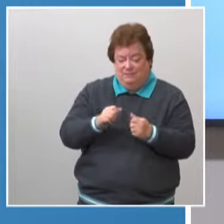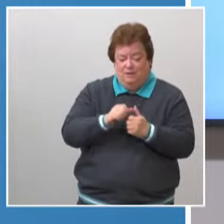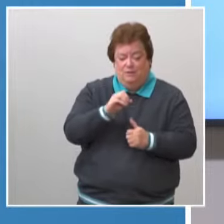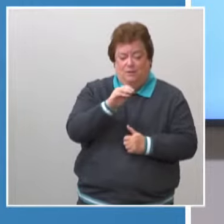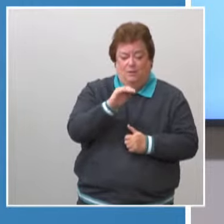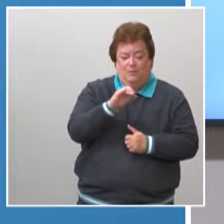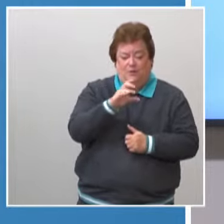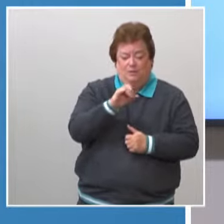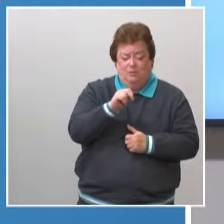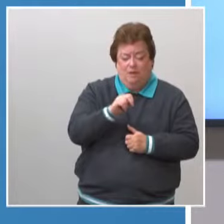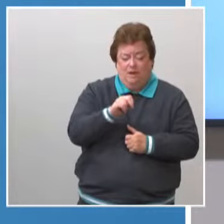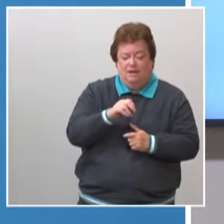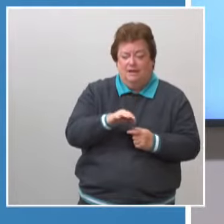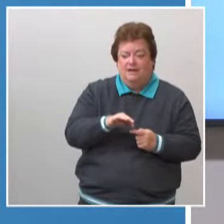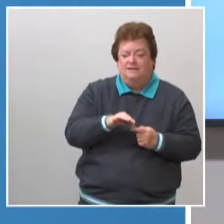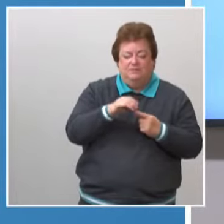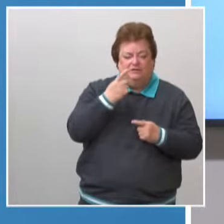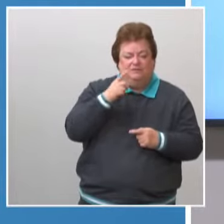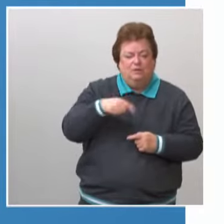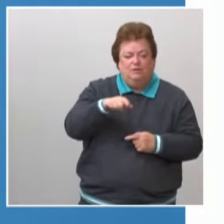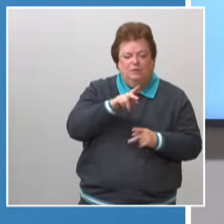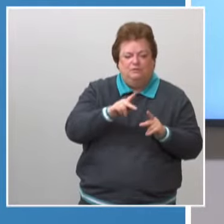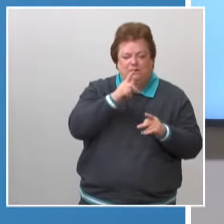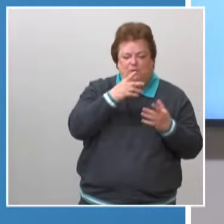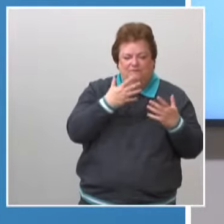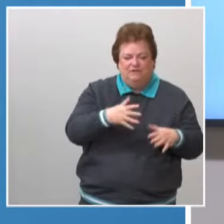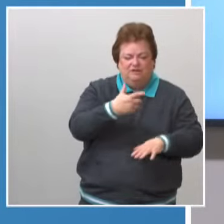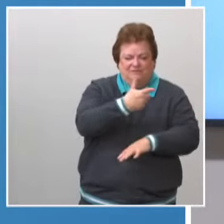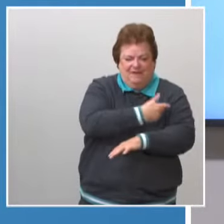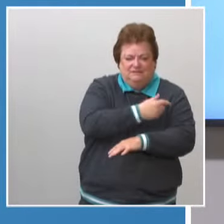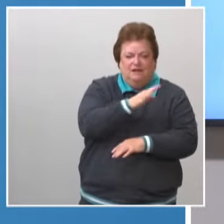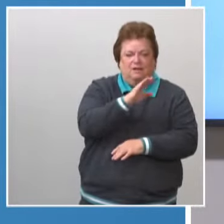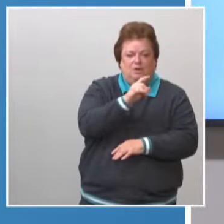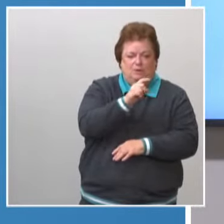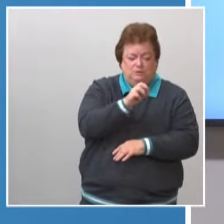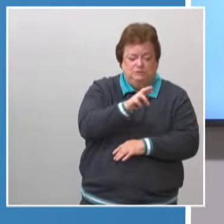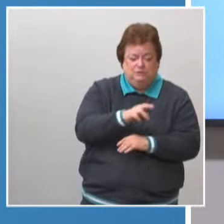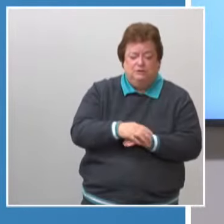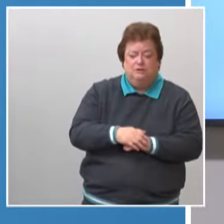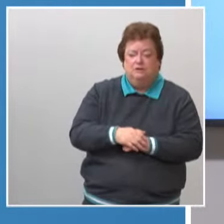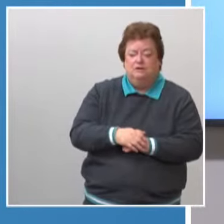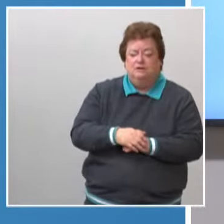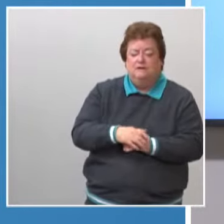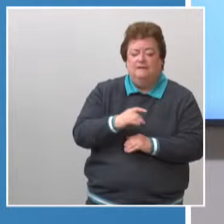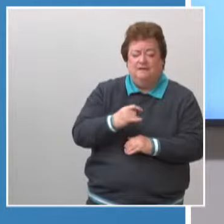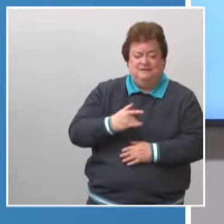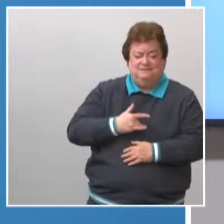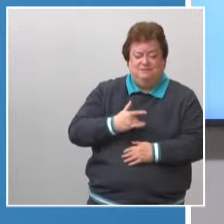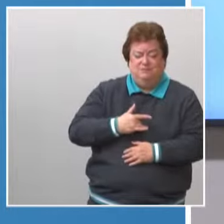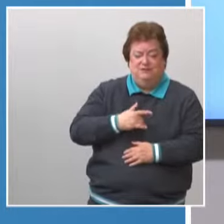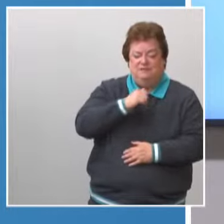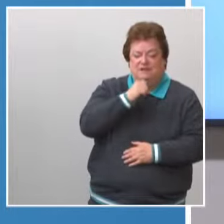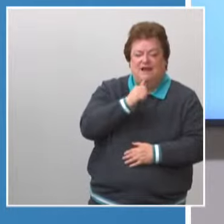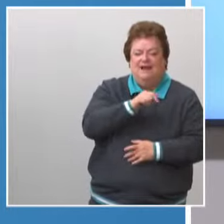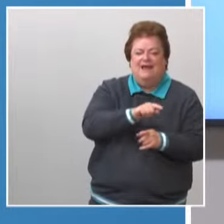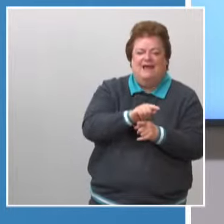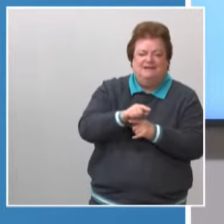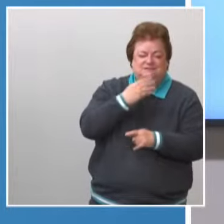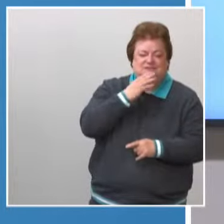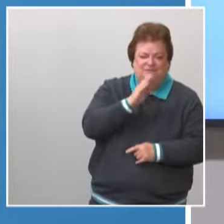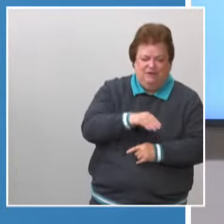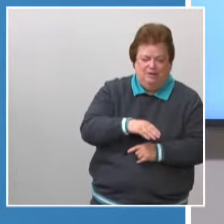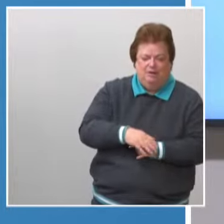Omicron, especially for those people who have been vaccinated and boosted. The symptoms aren't as severe.